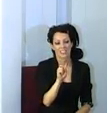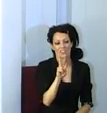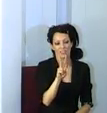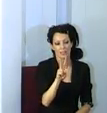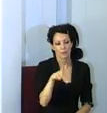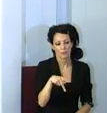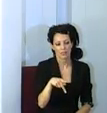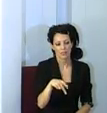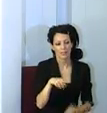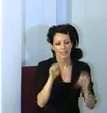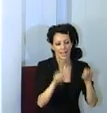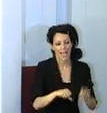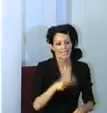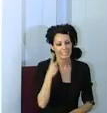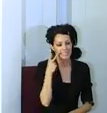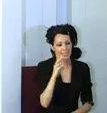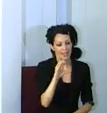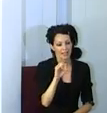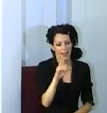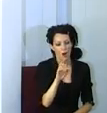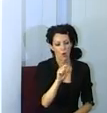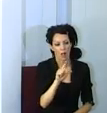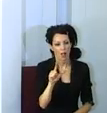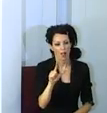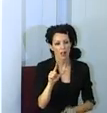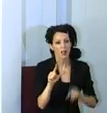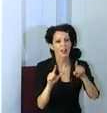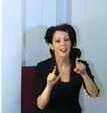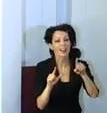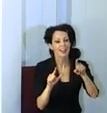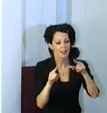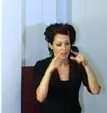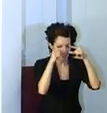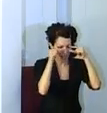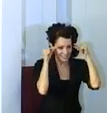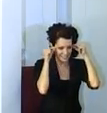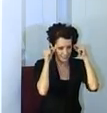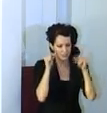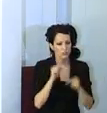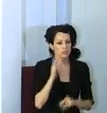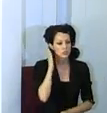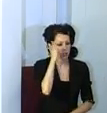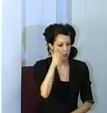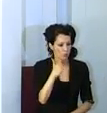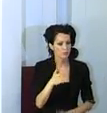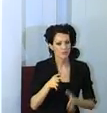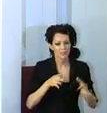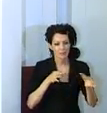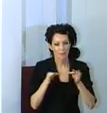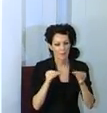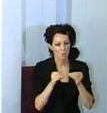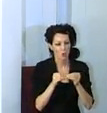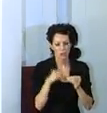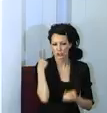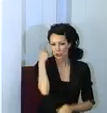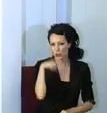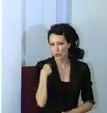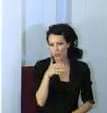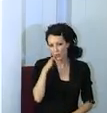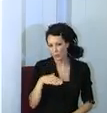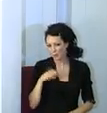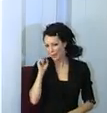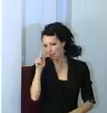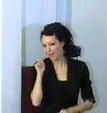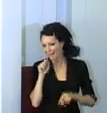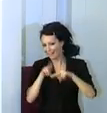can see Carol Schiffenberg today. She's the good-looking woman towards the back of the room, and she will be in the courtyard after worship to give you